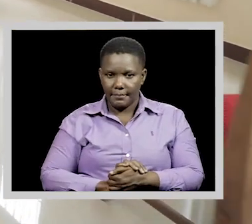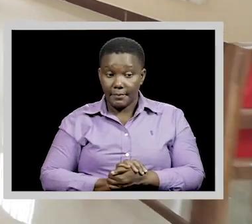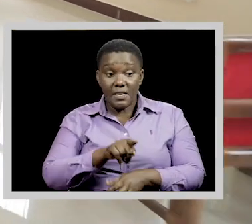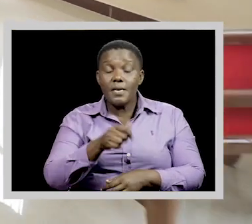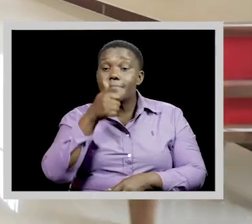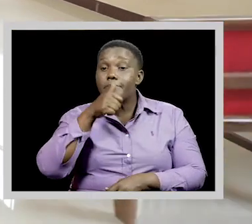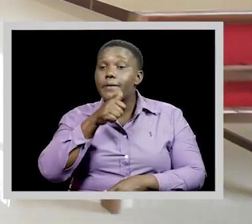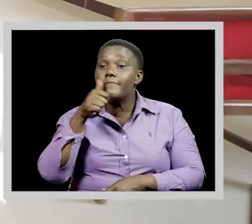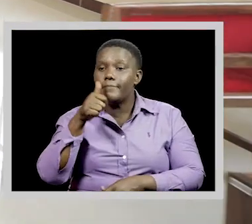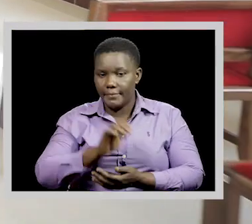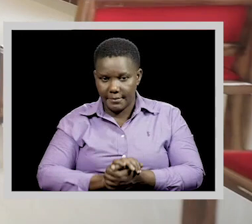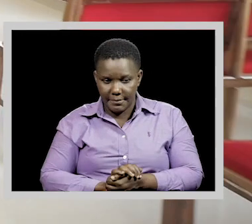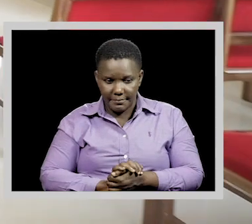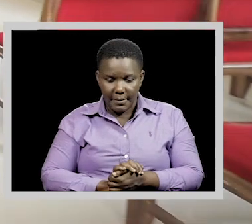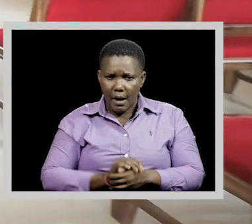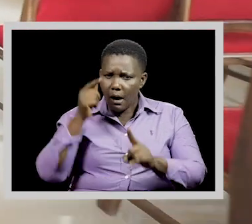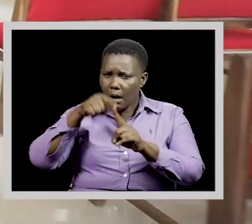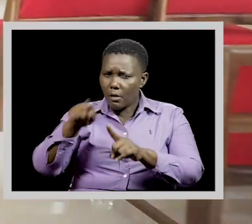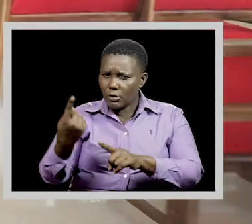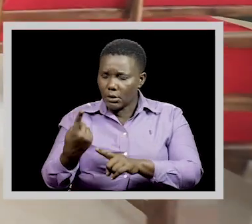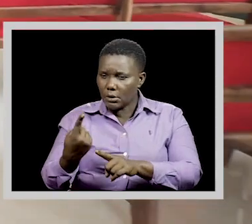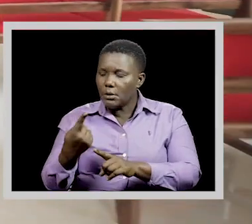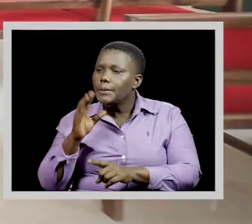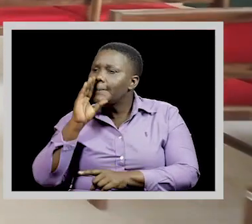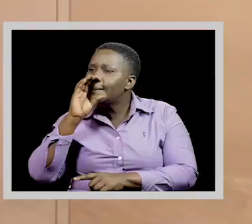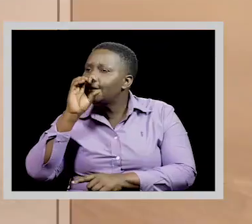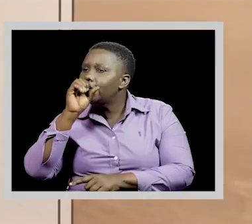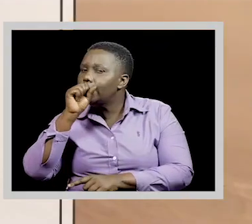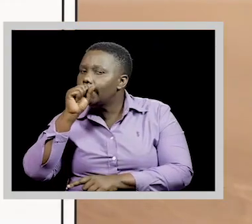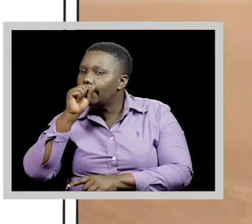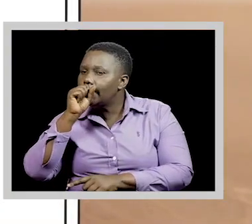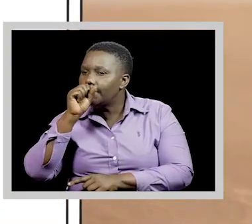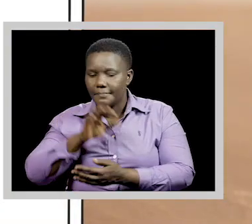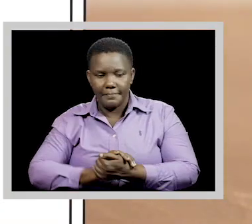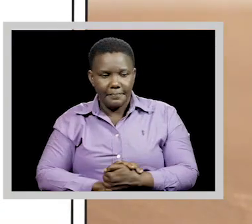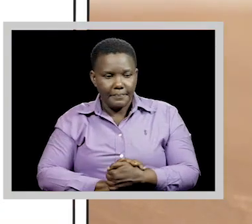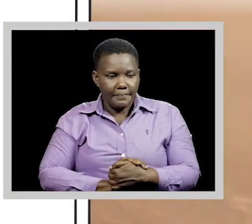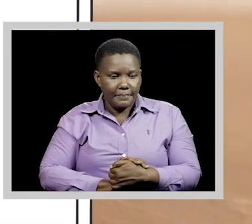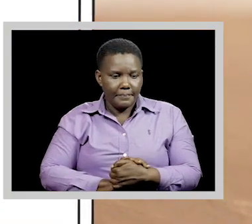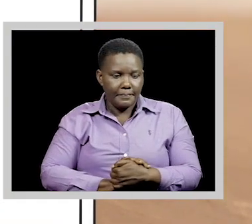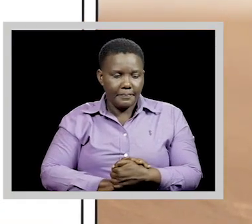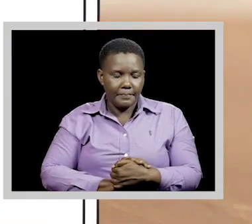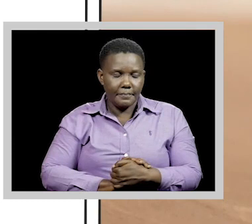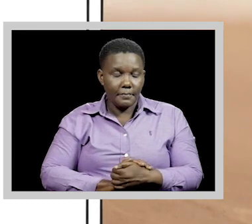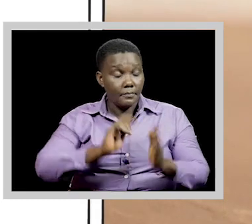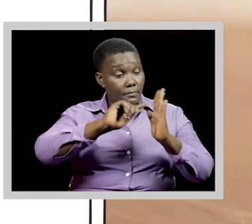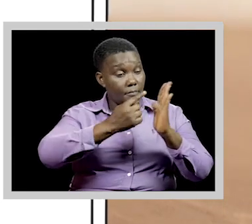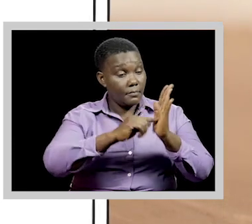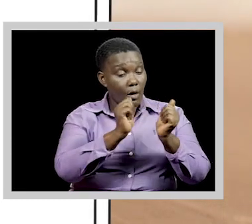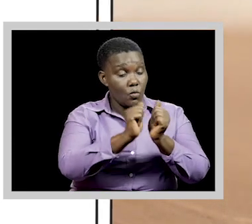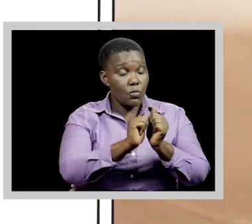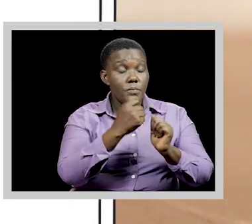private, with the aim of maintaining confidentiality. Rule 11 of the Juvenile Court